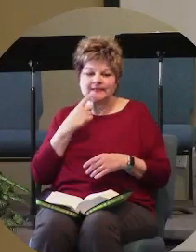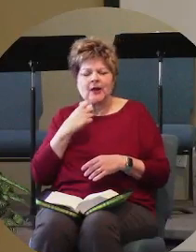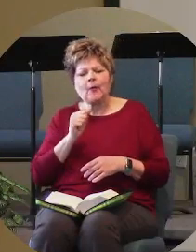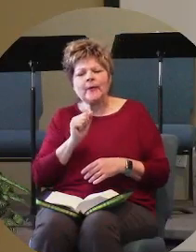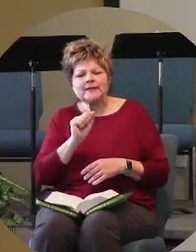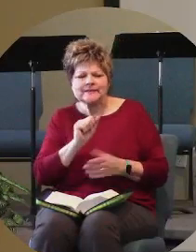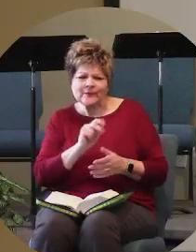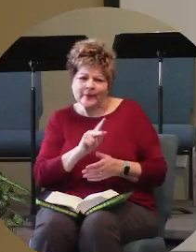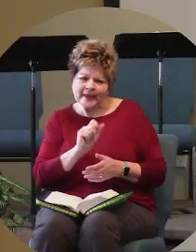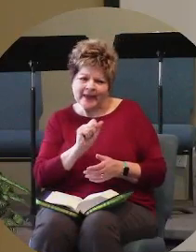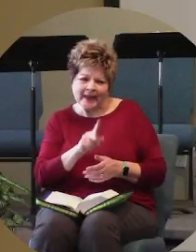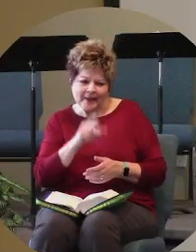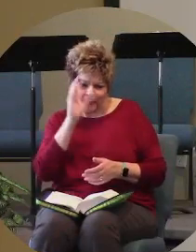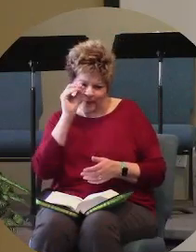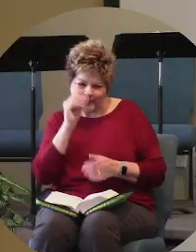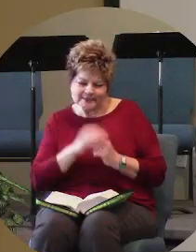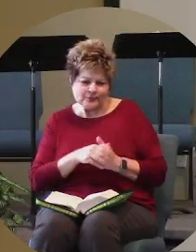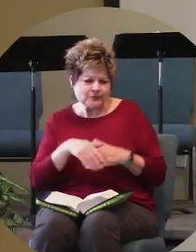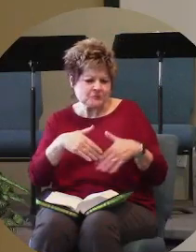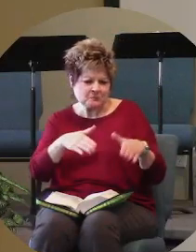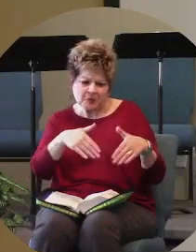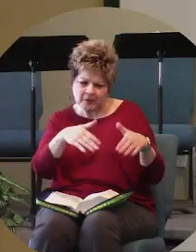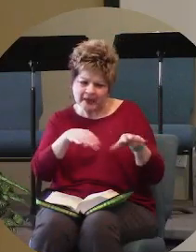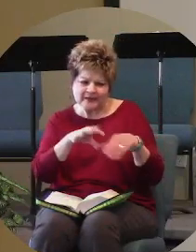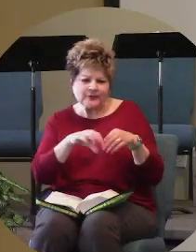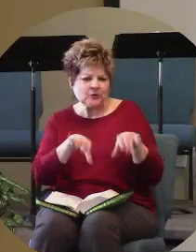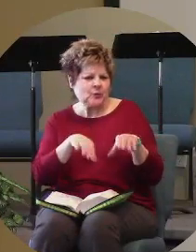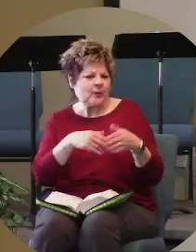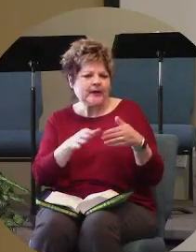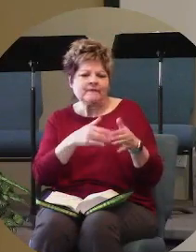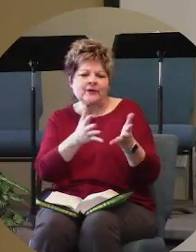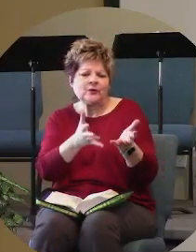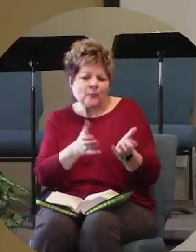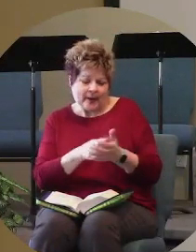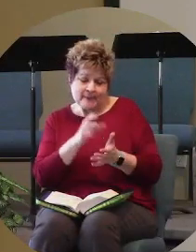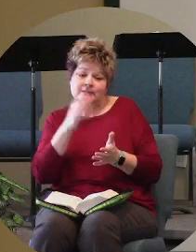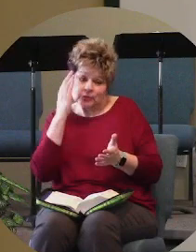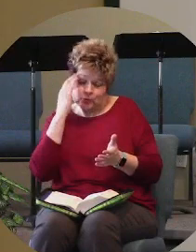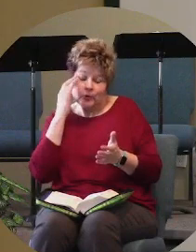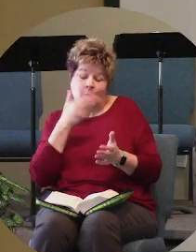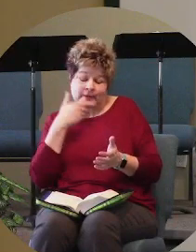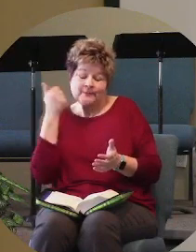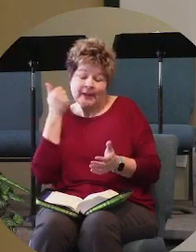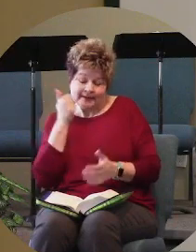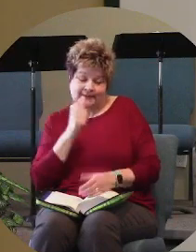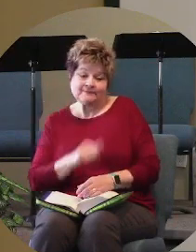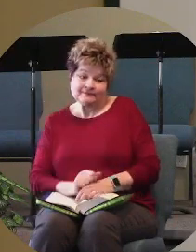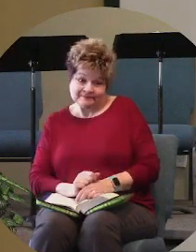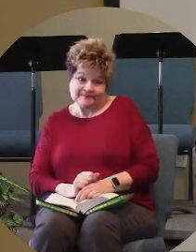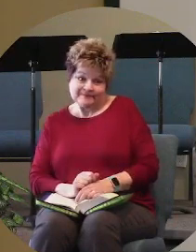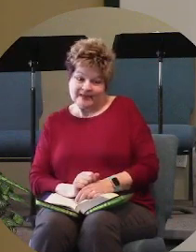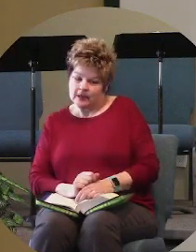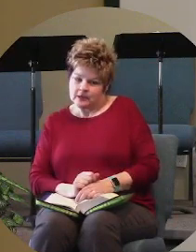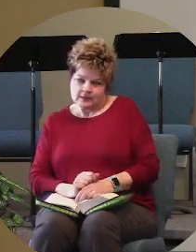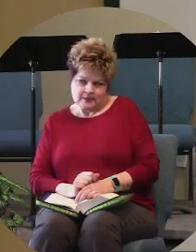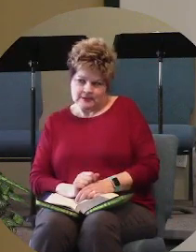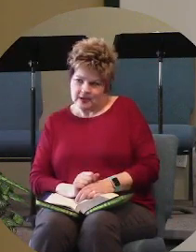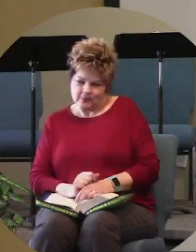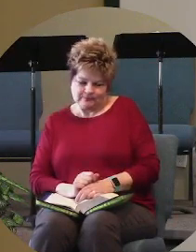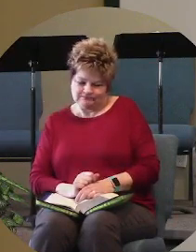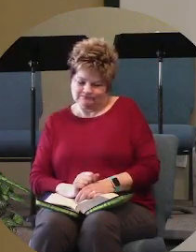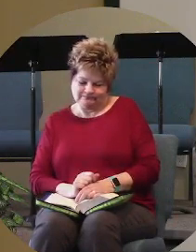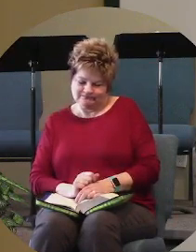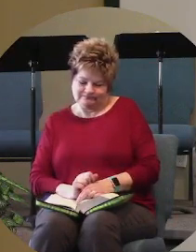boys. You guys just go ahead and do whatever you want to because you guys know what's best. Not even